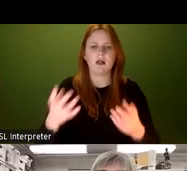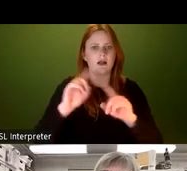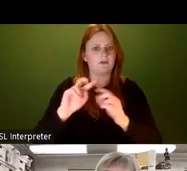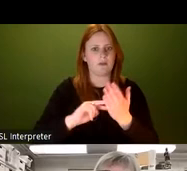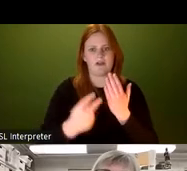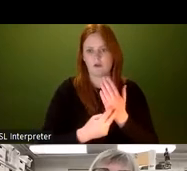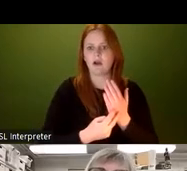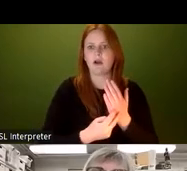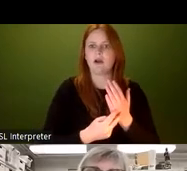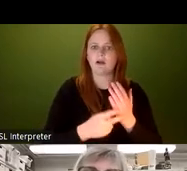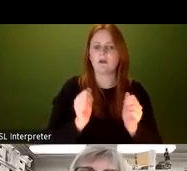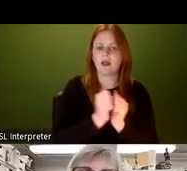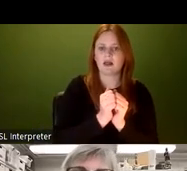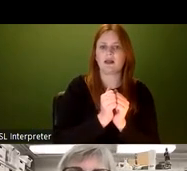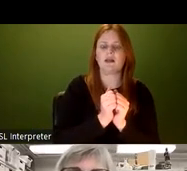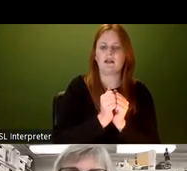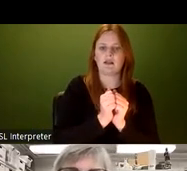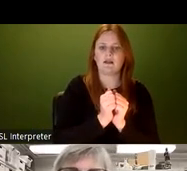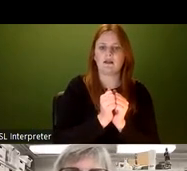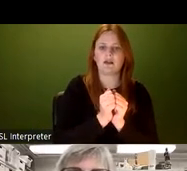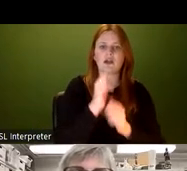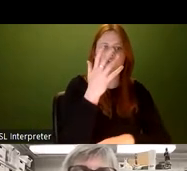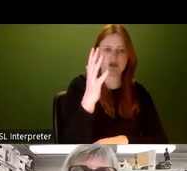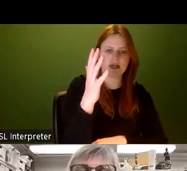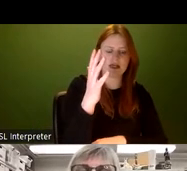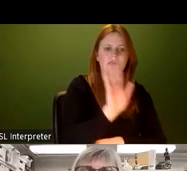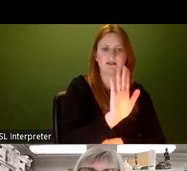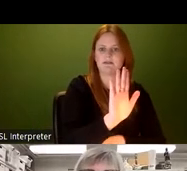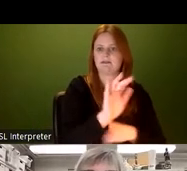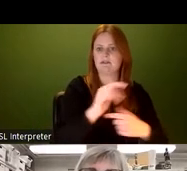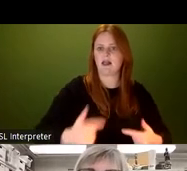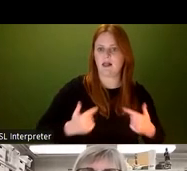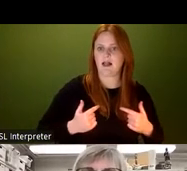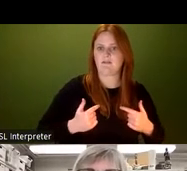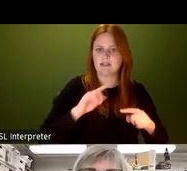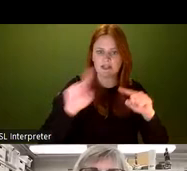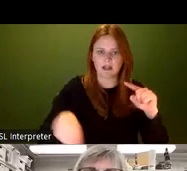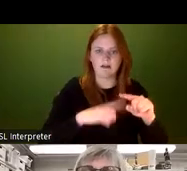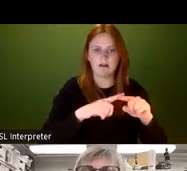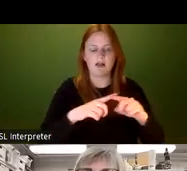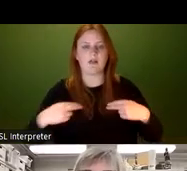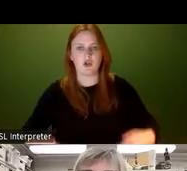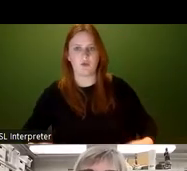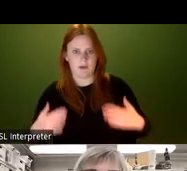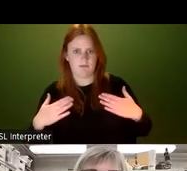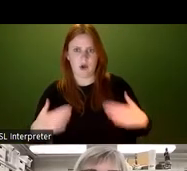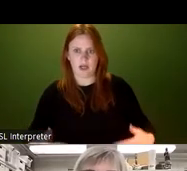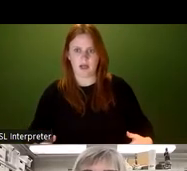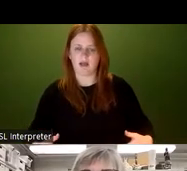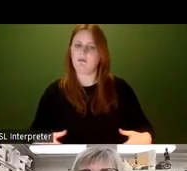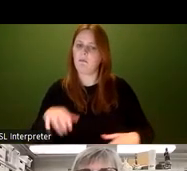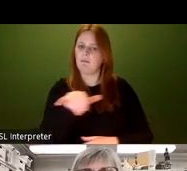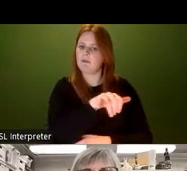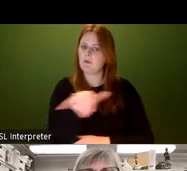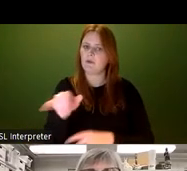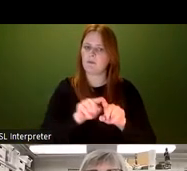find between a tree and its life cycle and the human body. Sometimes the destruction